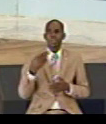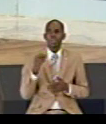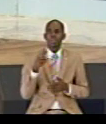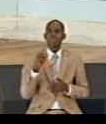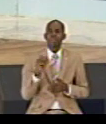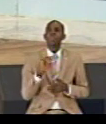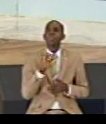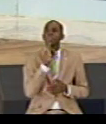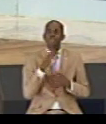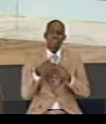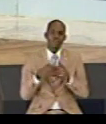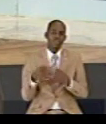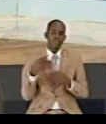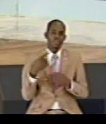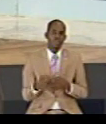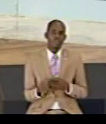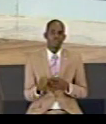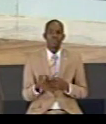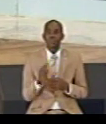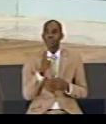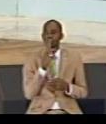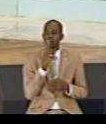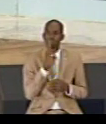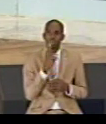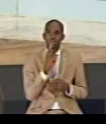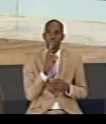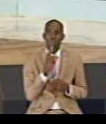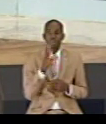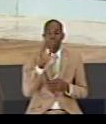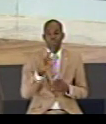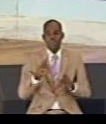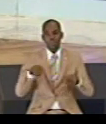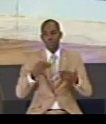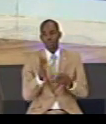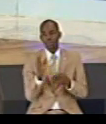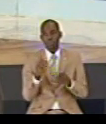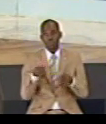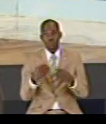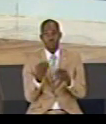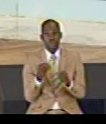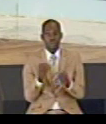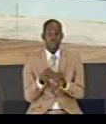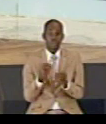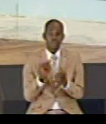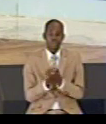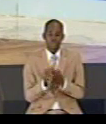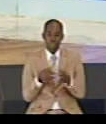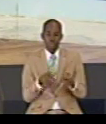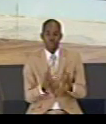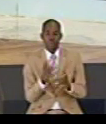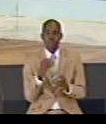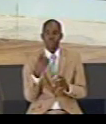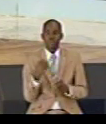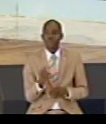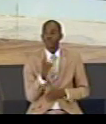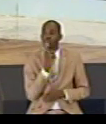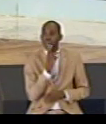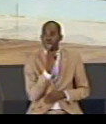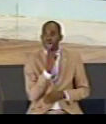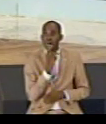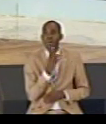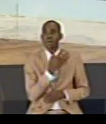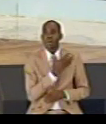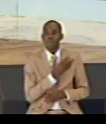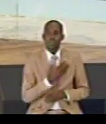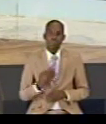water brooks? Number one, by going in the direction of the water brooks. I will not go up a